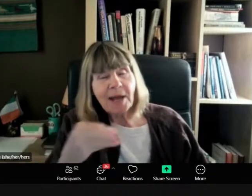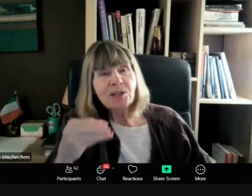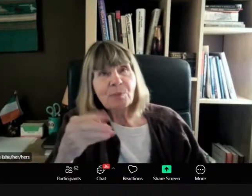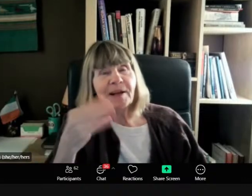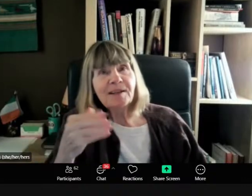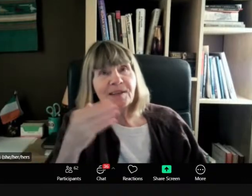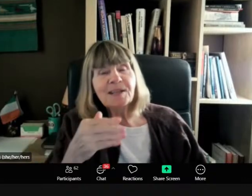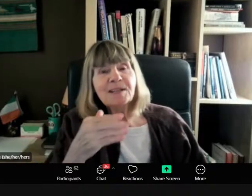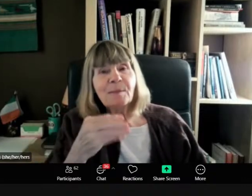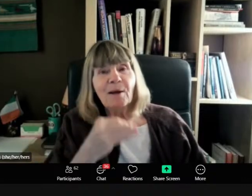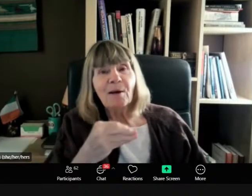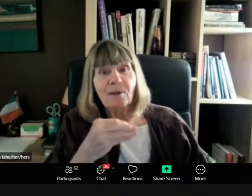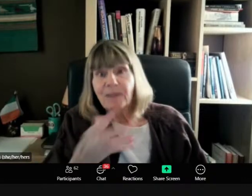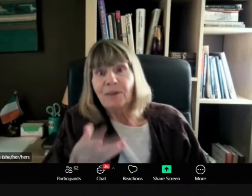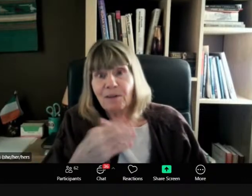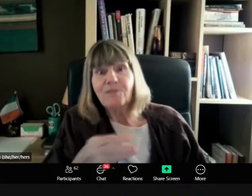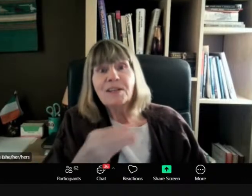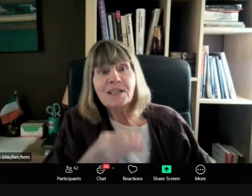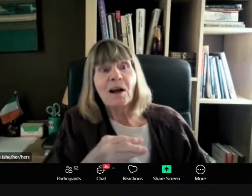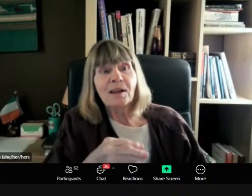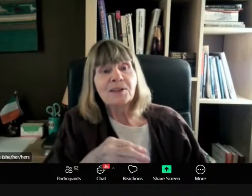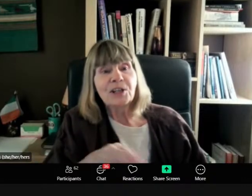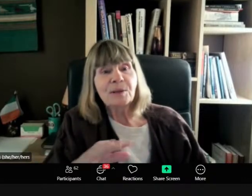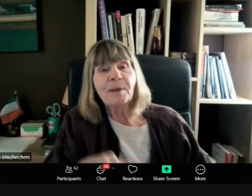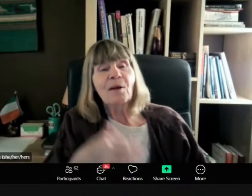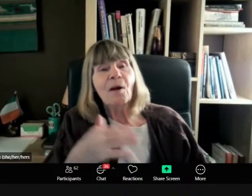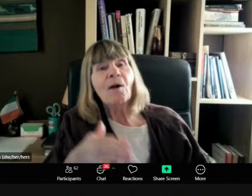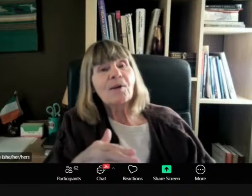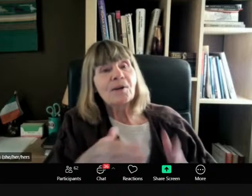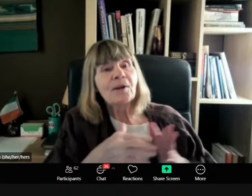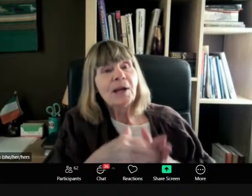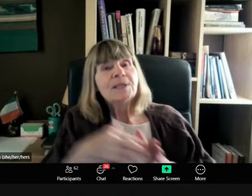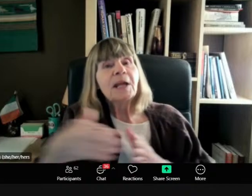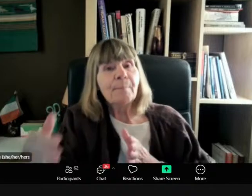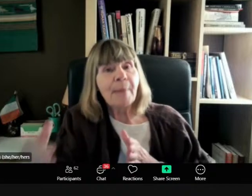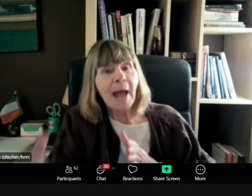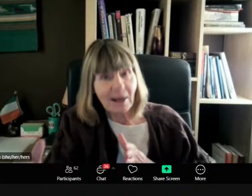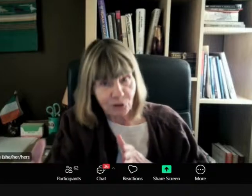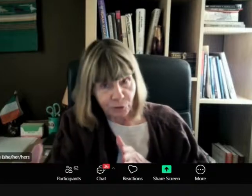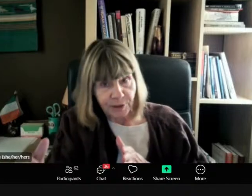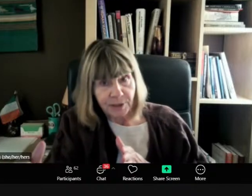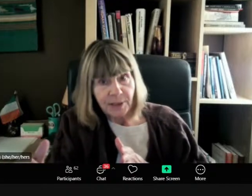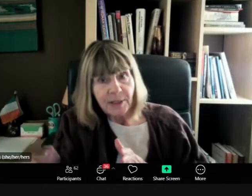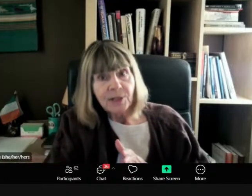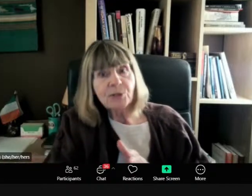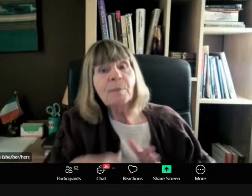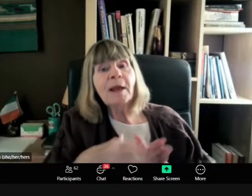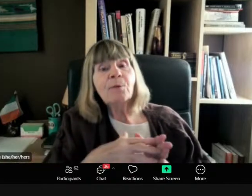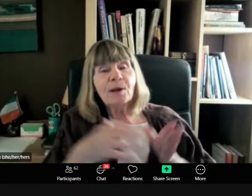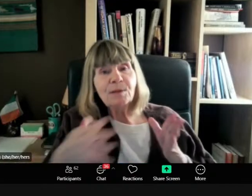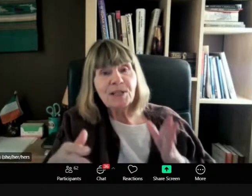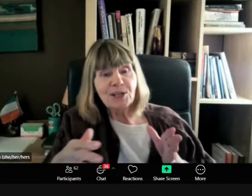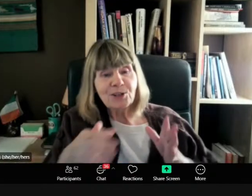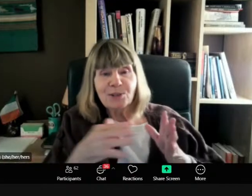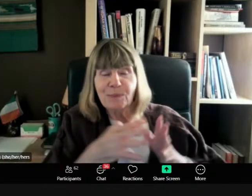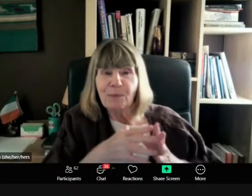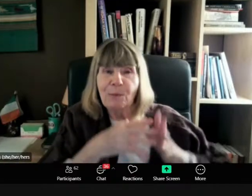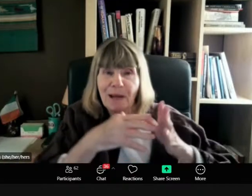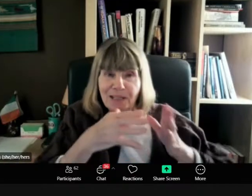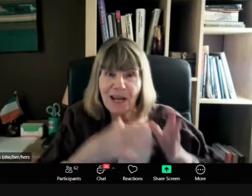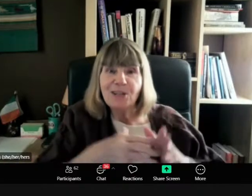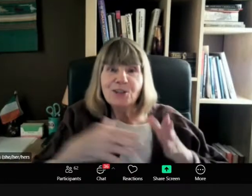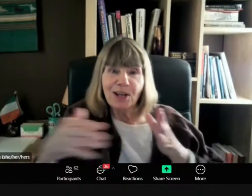can change many things about even our physiology that make it harder to get back to it. So we make recommendations that